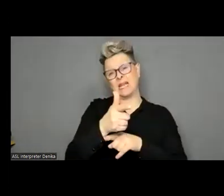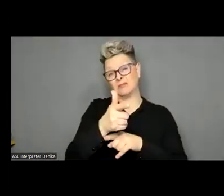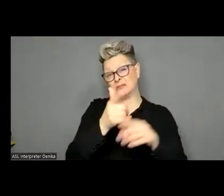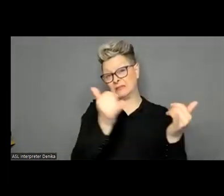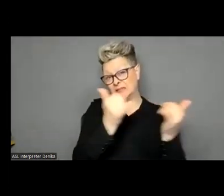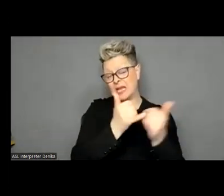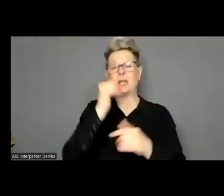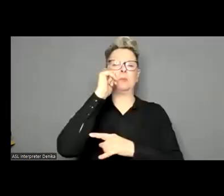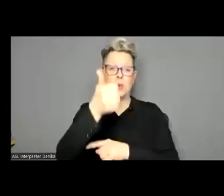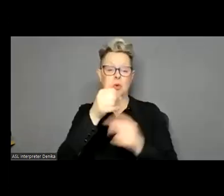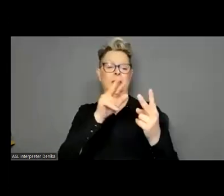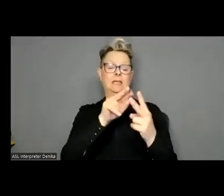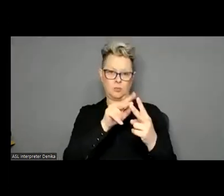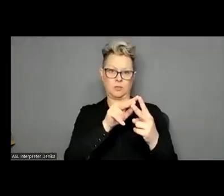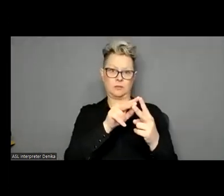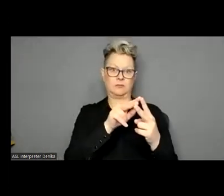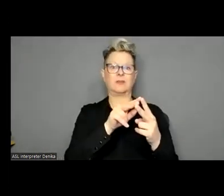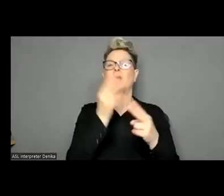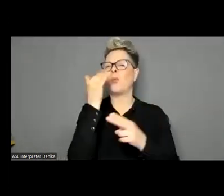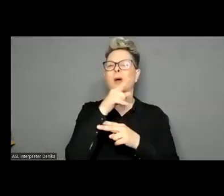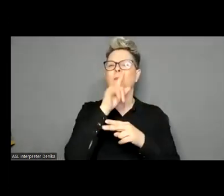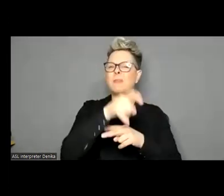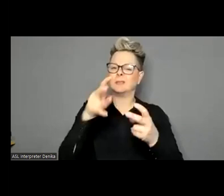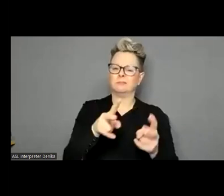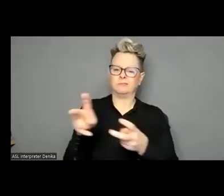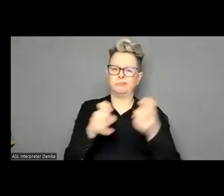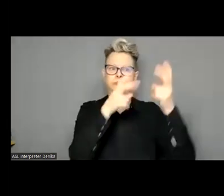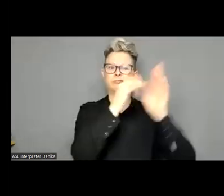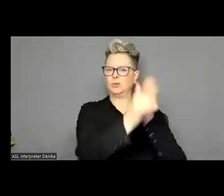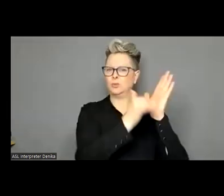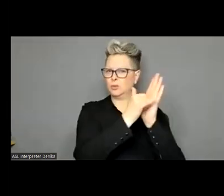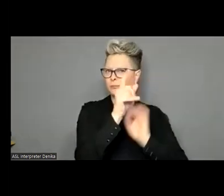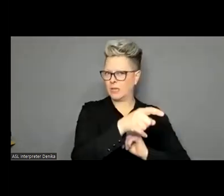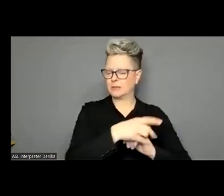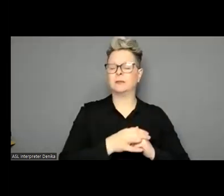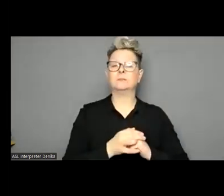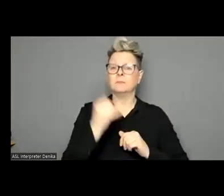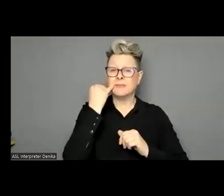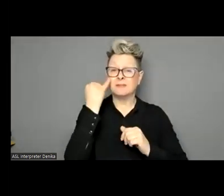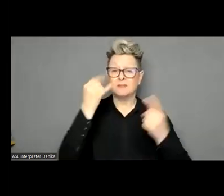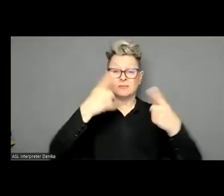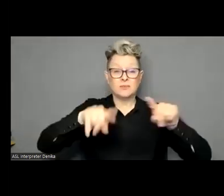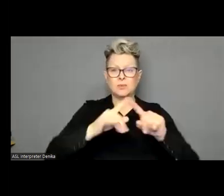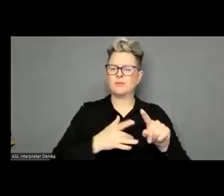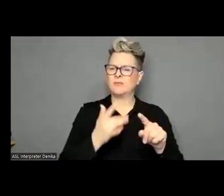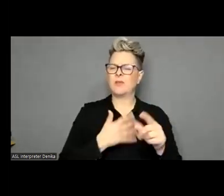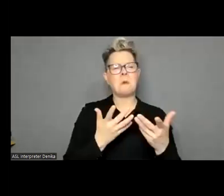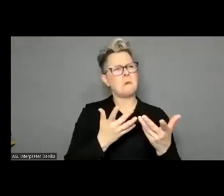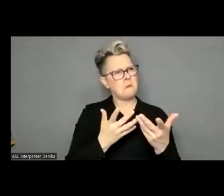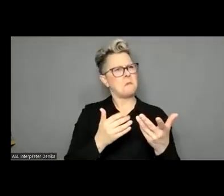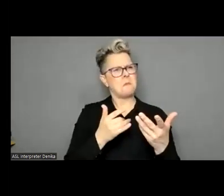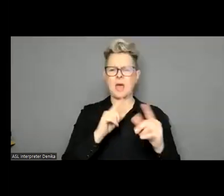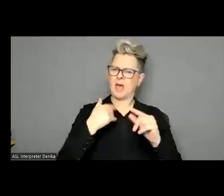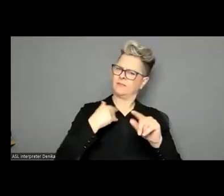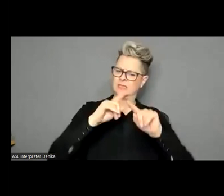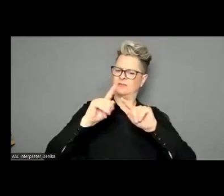been uploaded to YouTube, and we will send that out to you by email. And if you have any suggestions on presentations